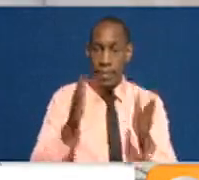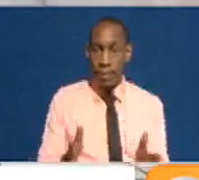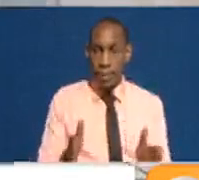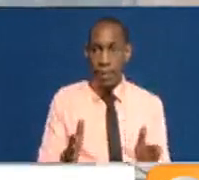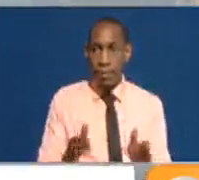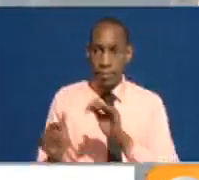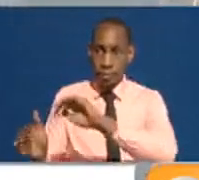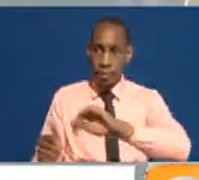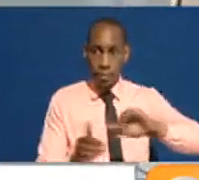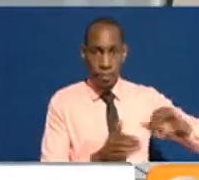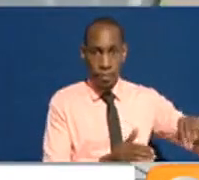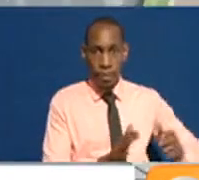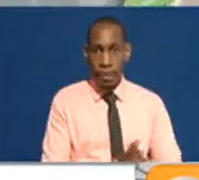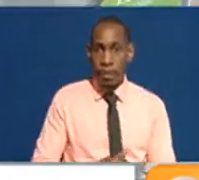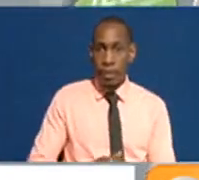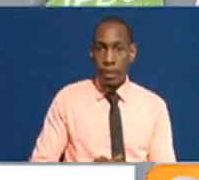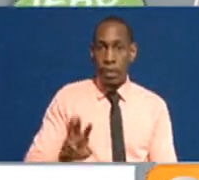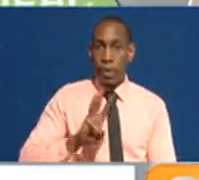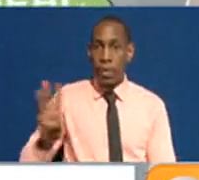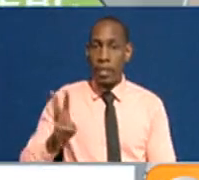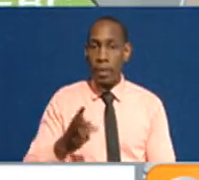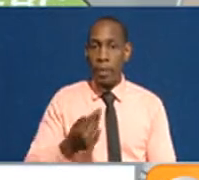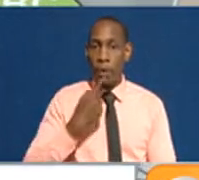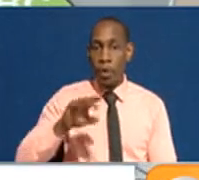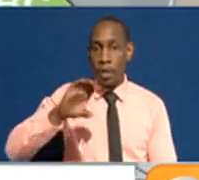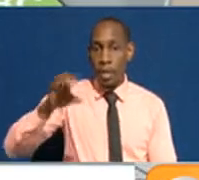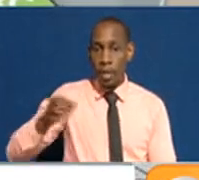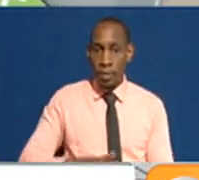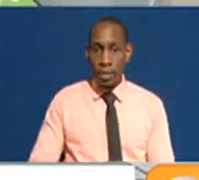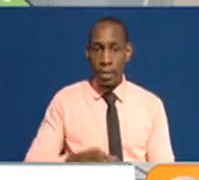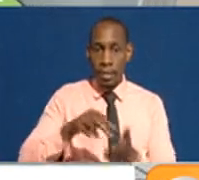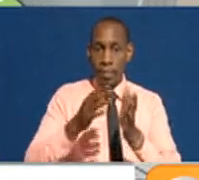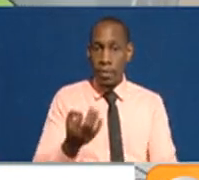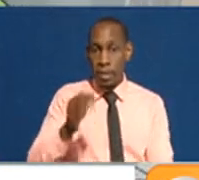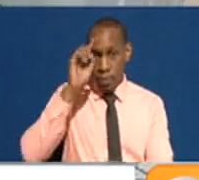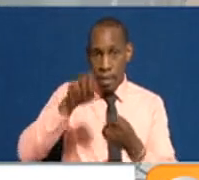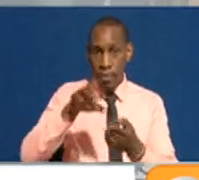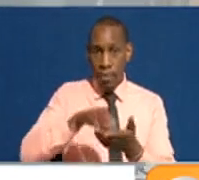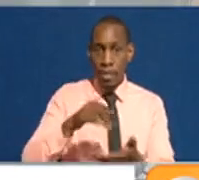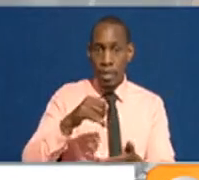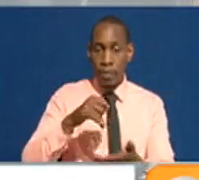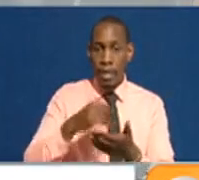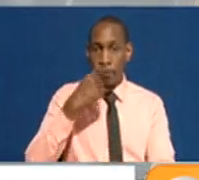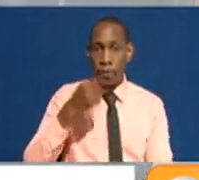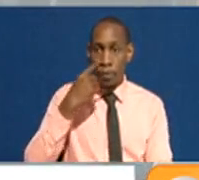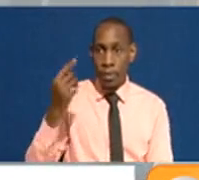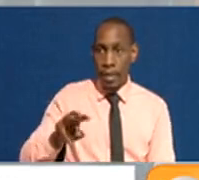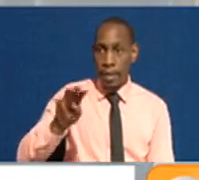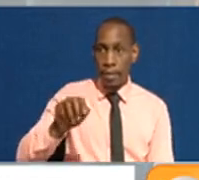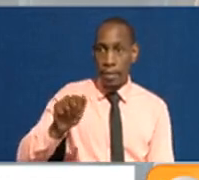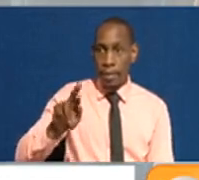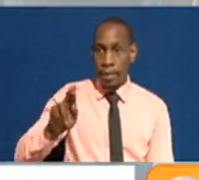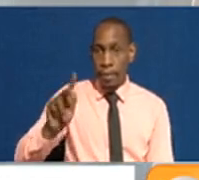In Kacheliba constituency, West Pokot County, three candidates are seeking the seat. They include Mark Lomunokol of the